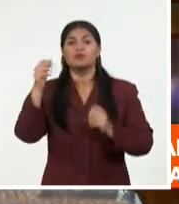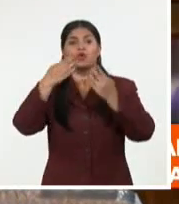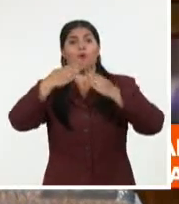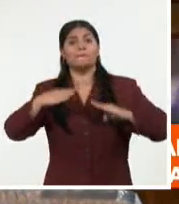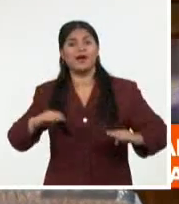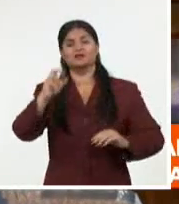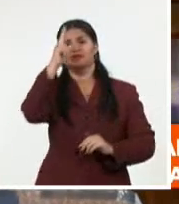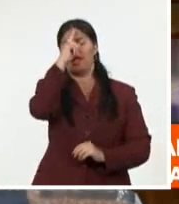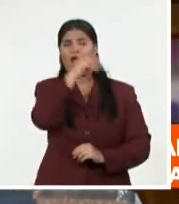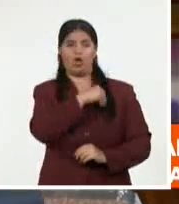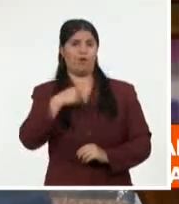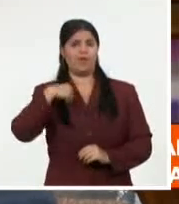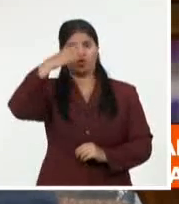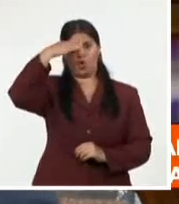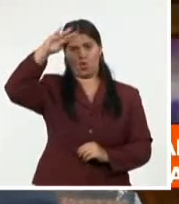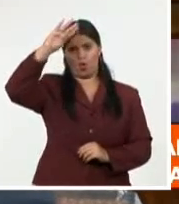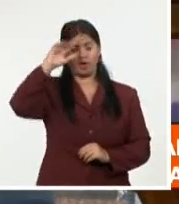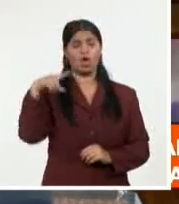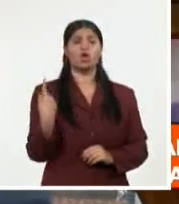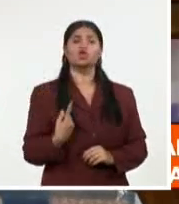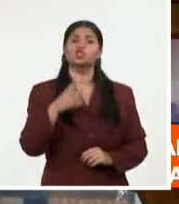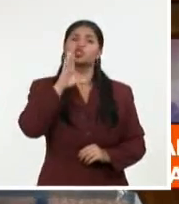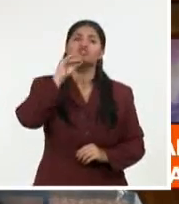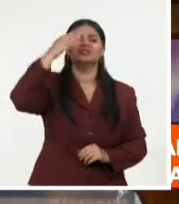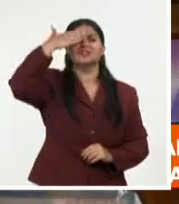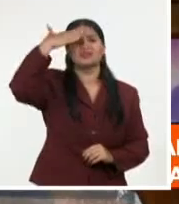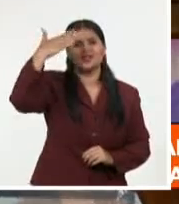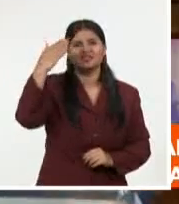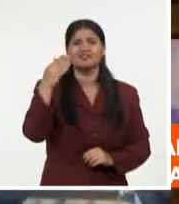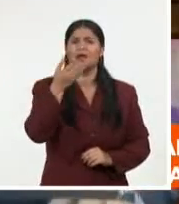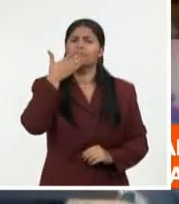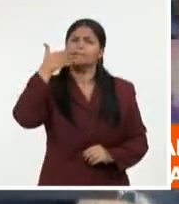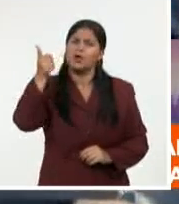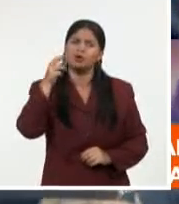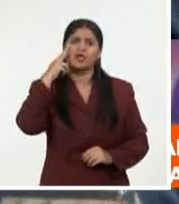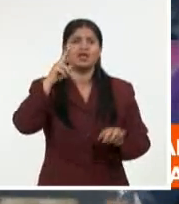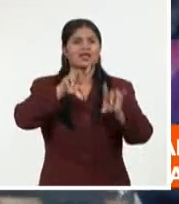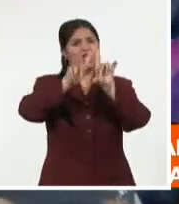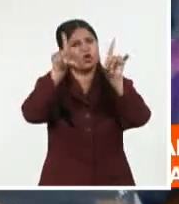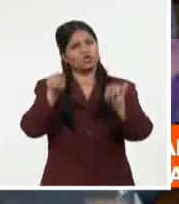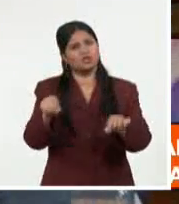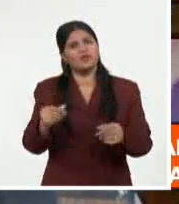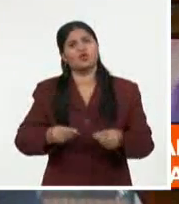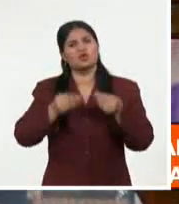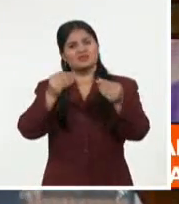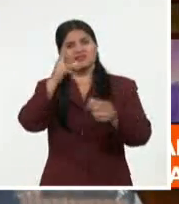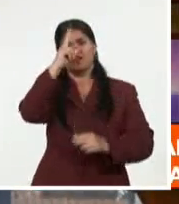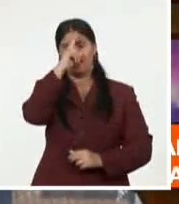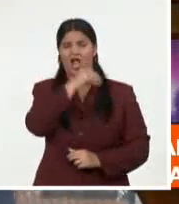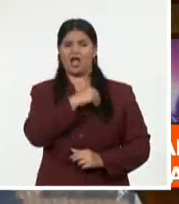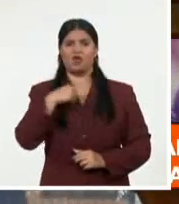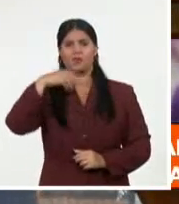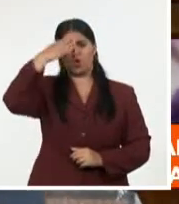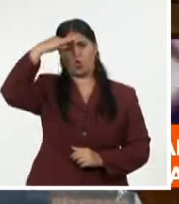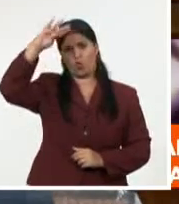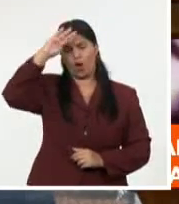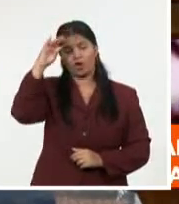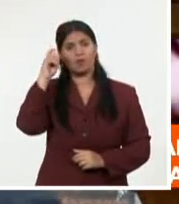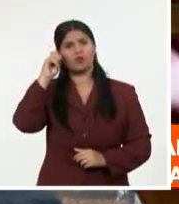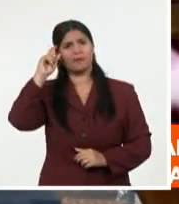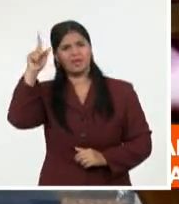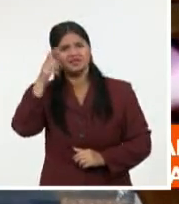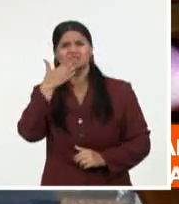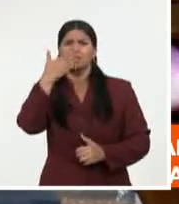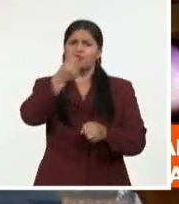agradecemos profundamente y apreciamos como el mejor reconocimiento a la misión. I believe that these are some of the